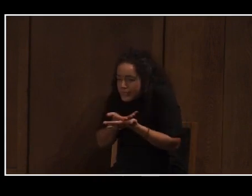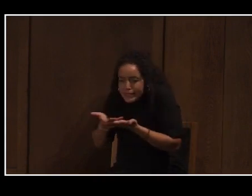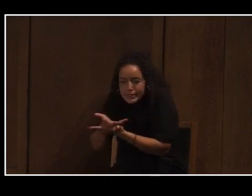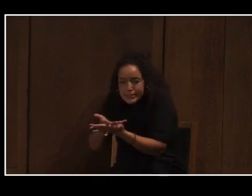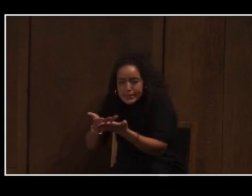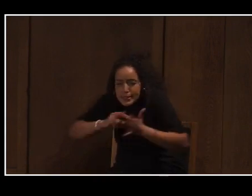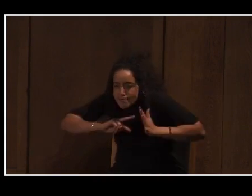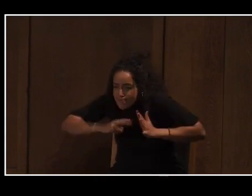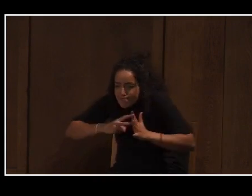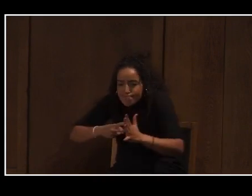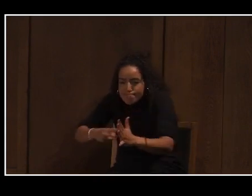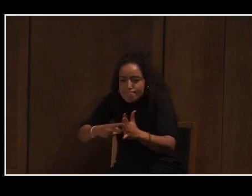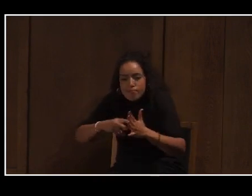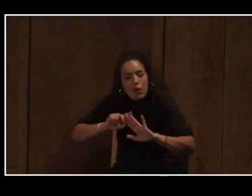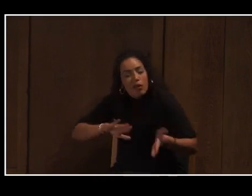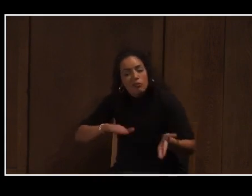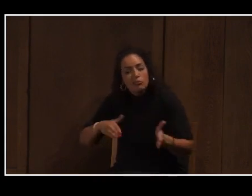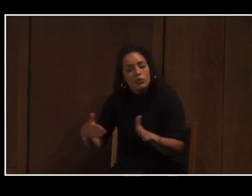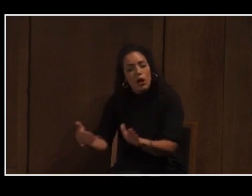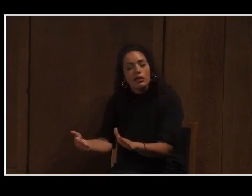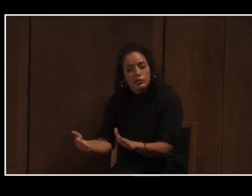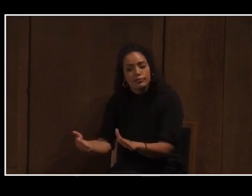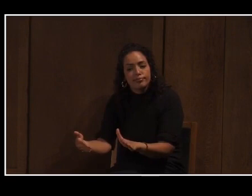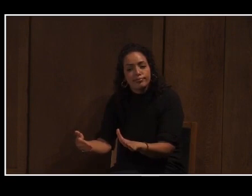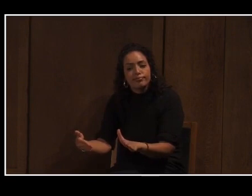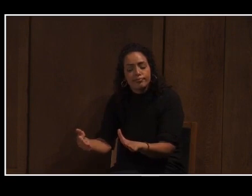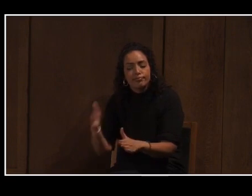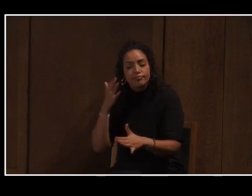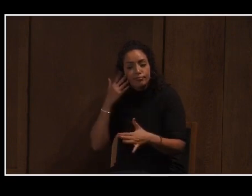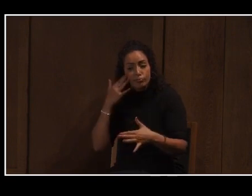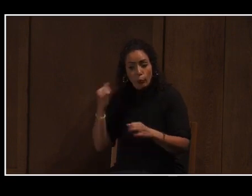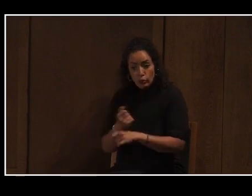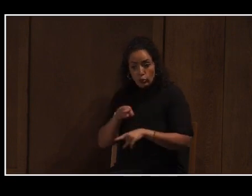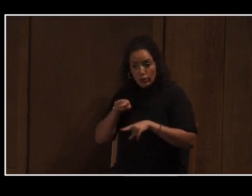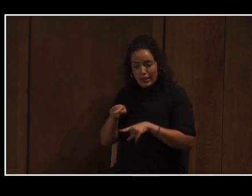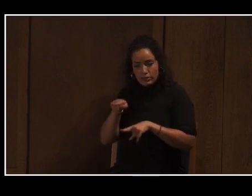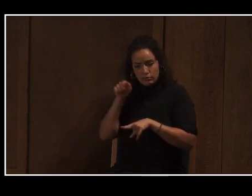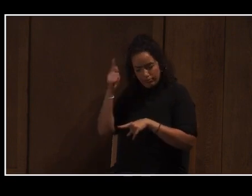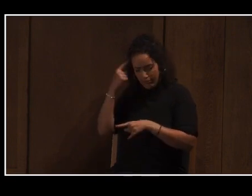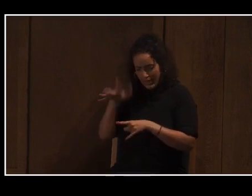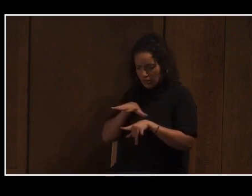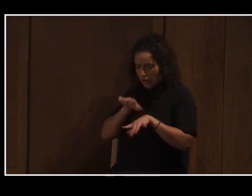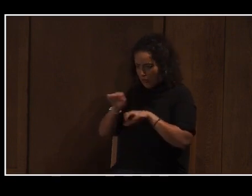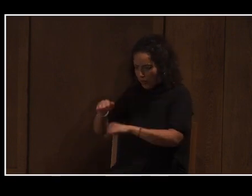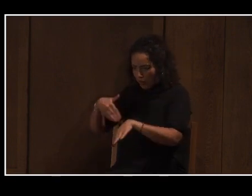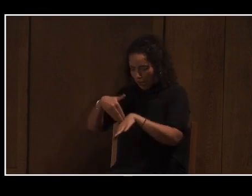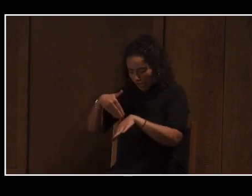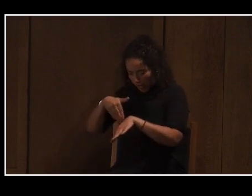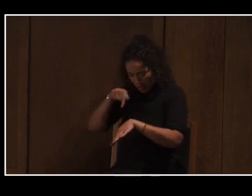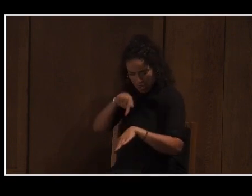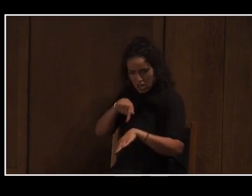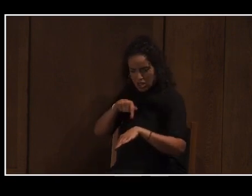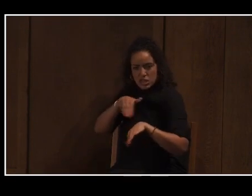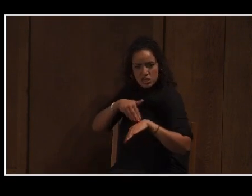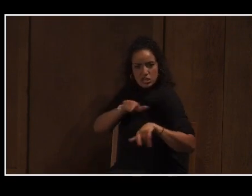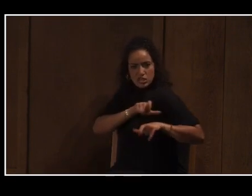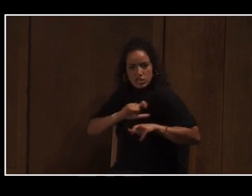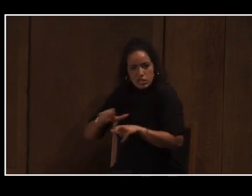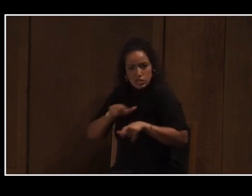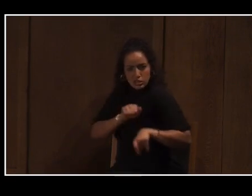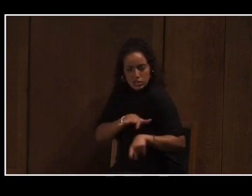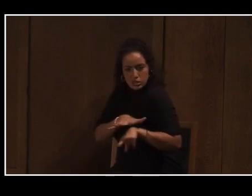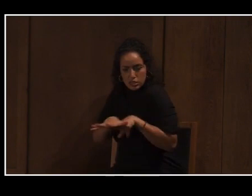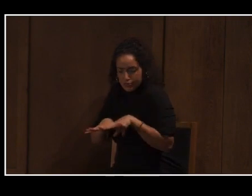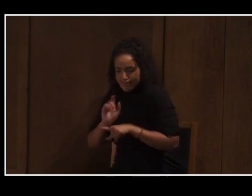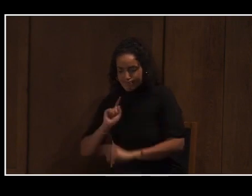so, this experiment in imagination resists the erasure of colonization and the way that post-colonial nation-states often